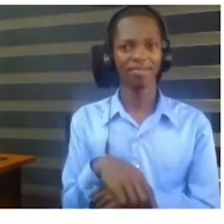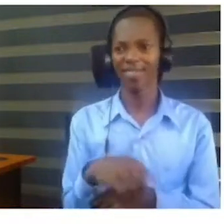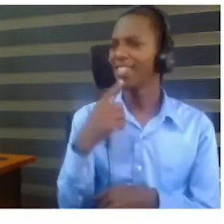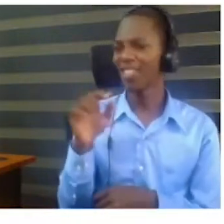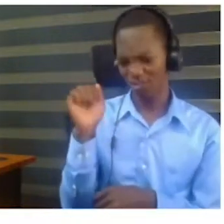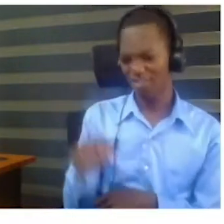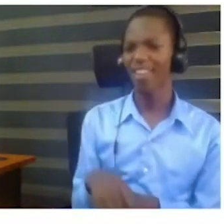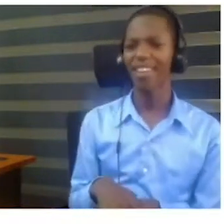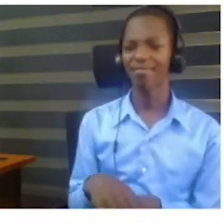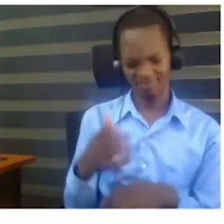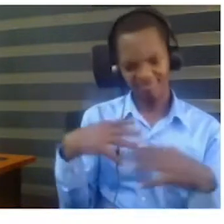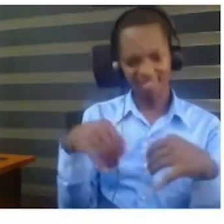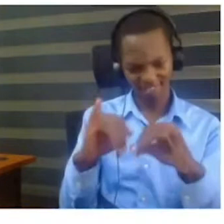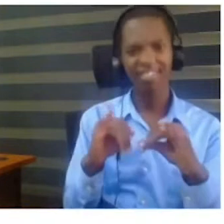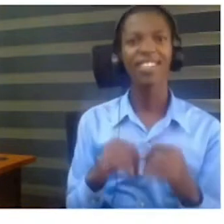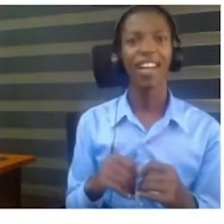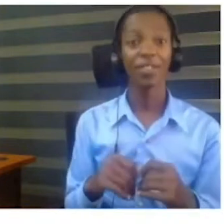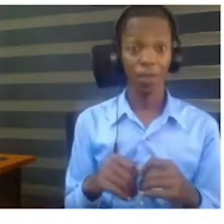So we had a lesson.